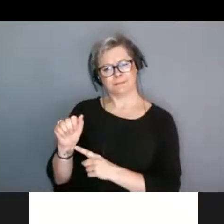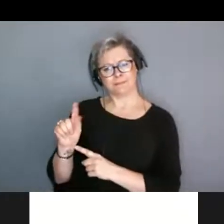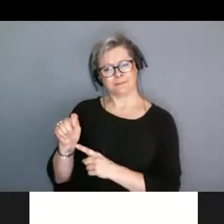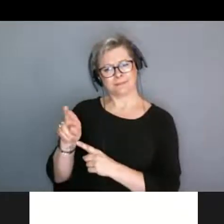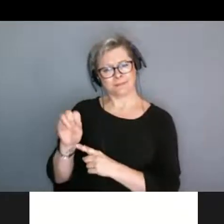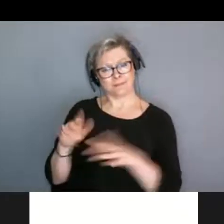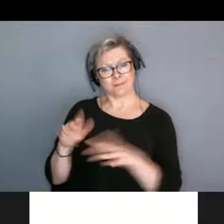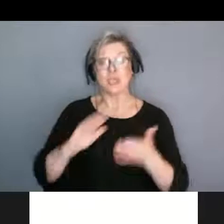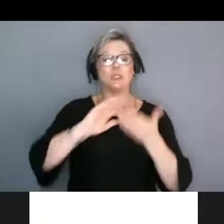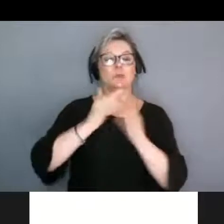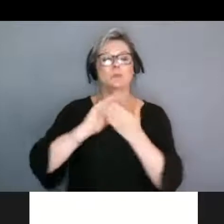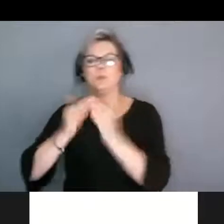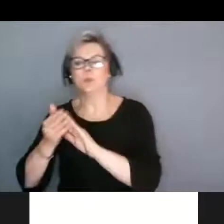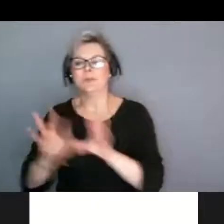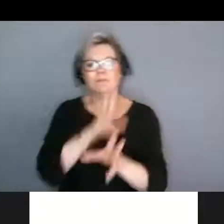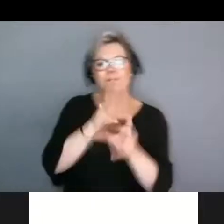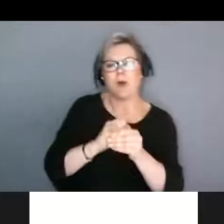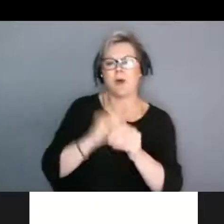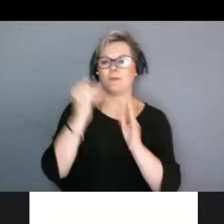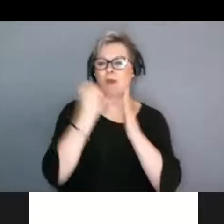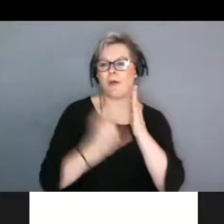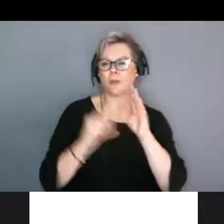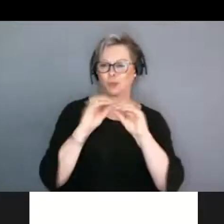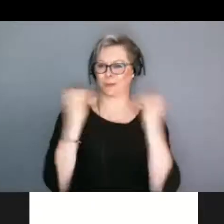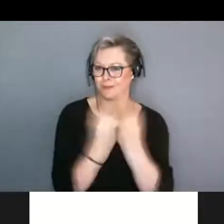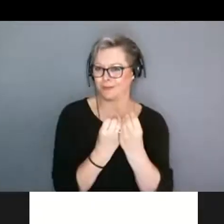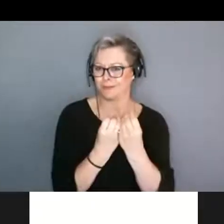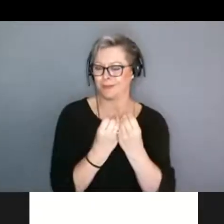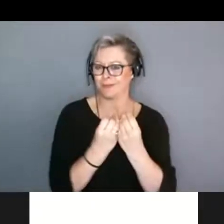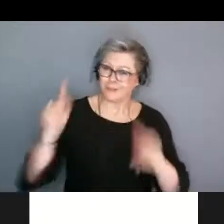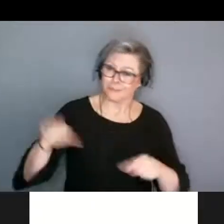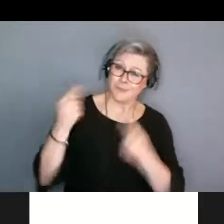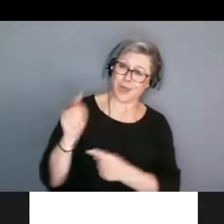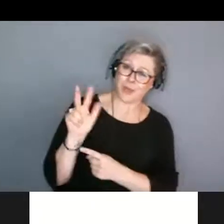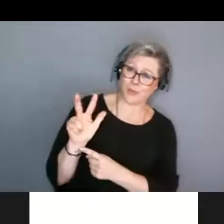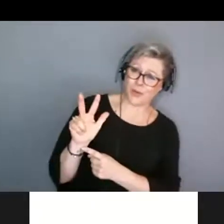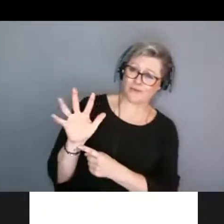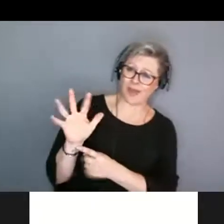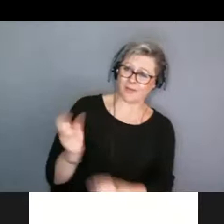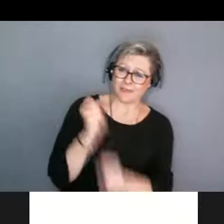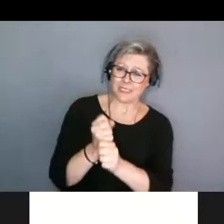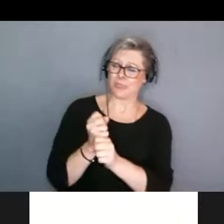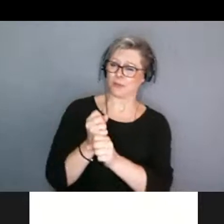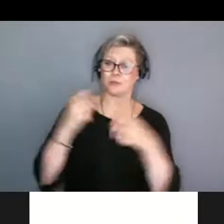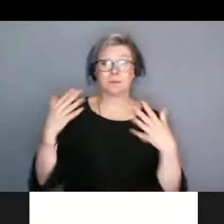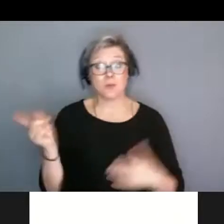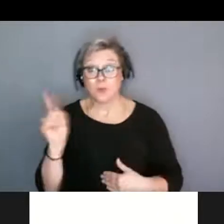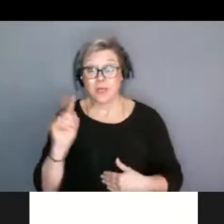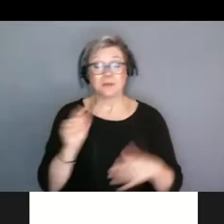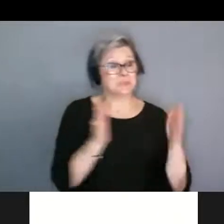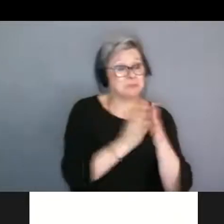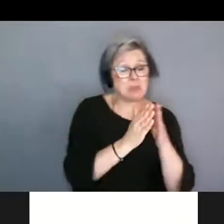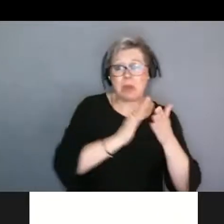engaged arts organization. And we've been working for 35 years, primarily with people in rural and small